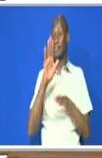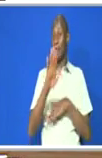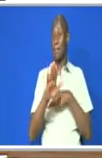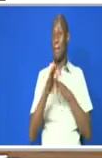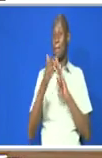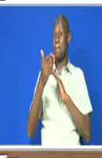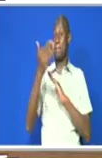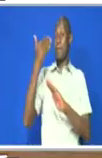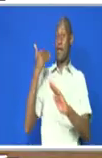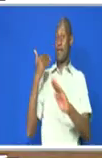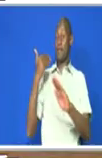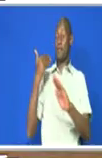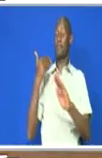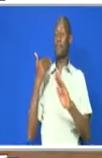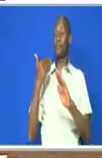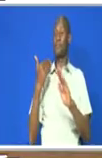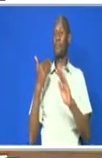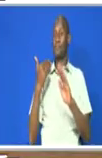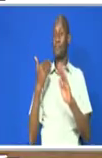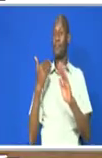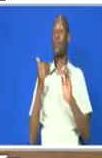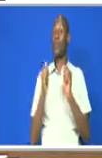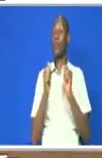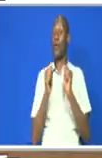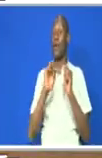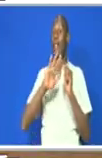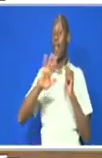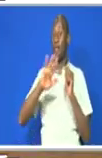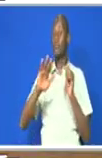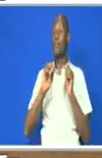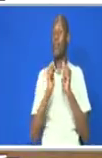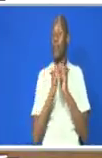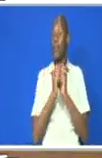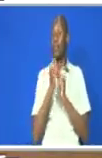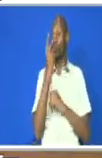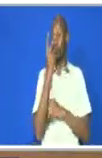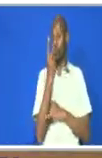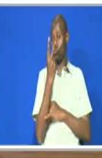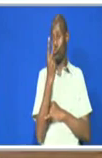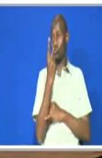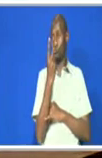backwards? I am left with 2.